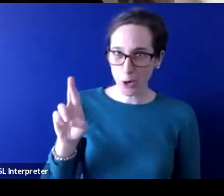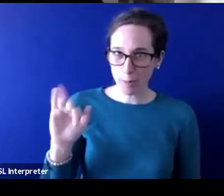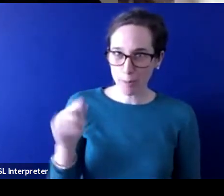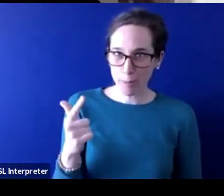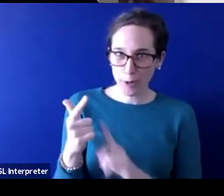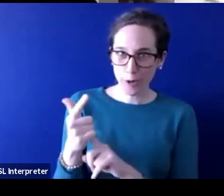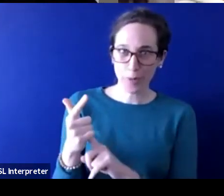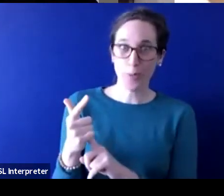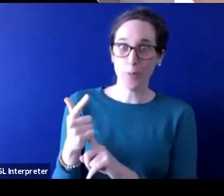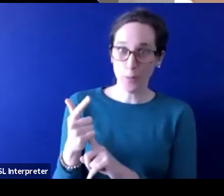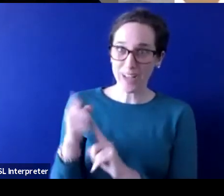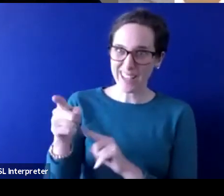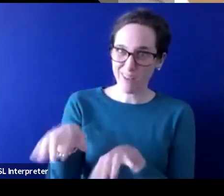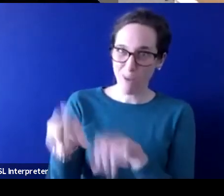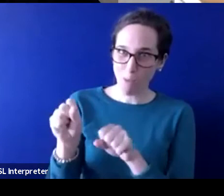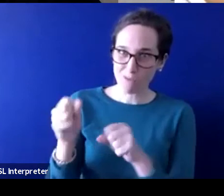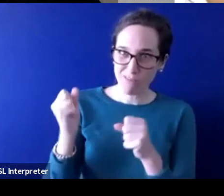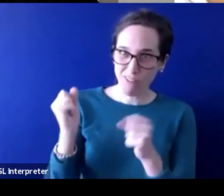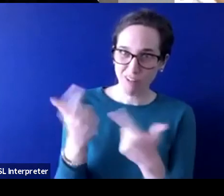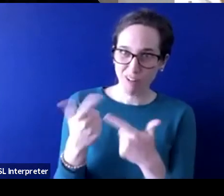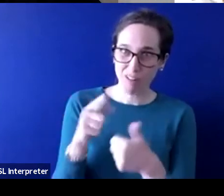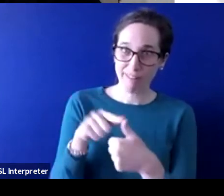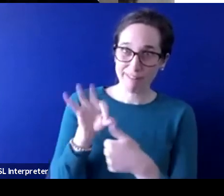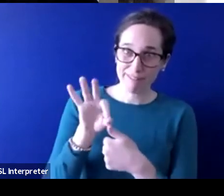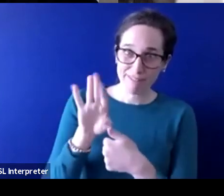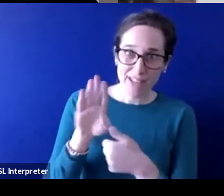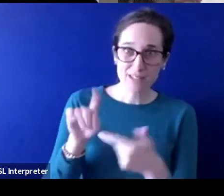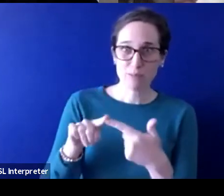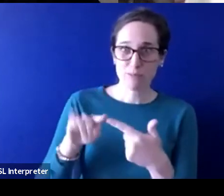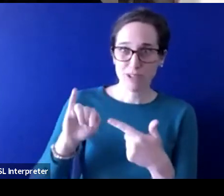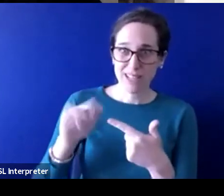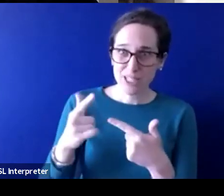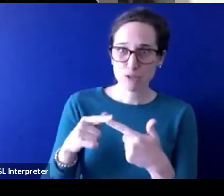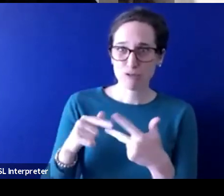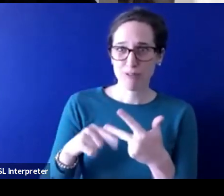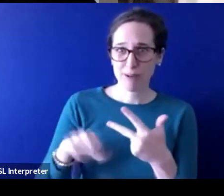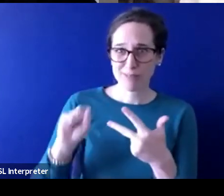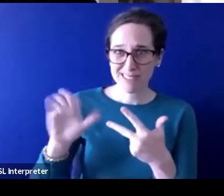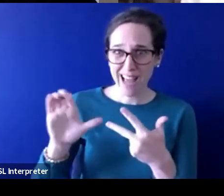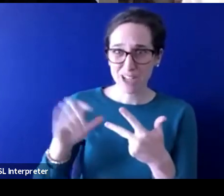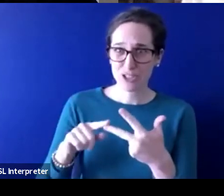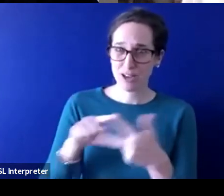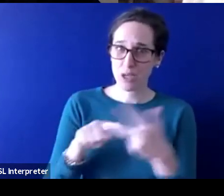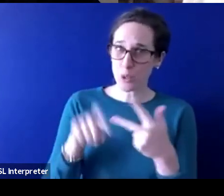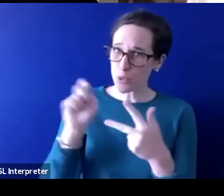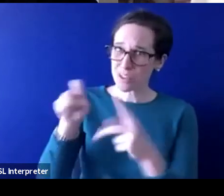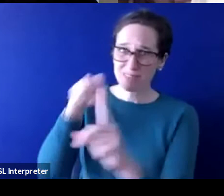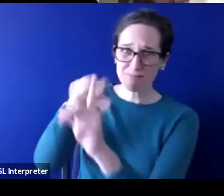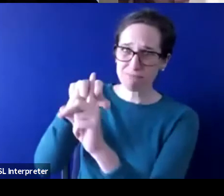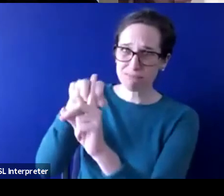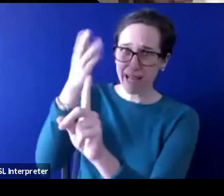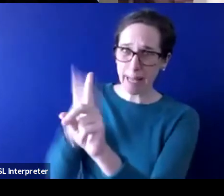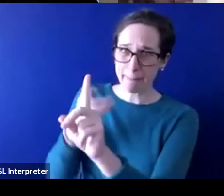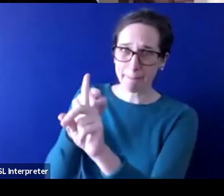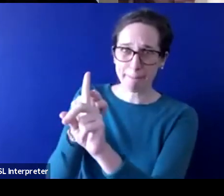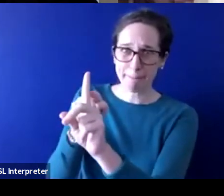it, Zuckerberg owns all of them. He owns Facebook, Instagram, yeah. Snapchat. So that's the man you got to talk to. I mean, like any business, when